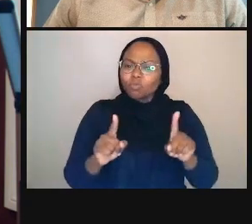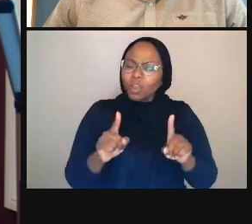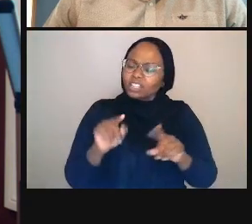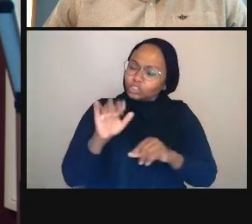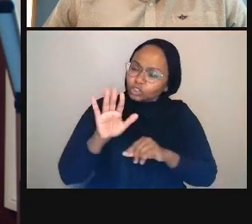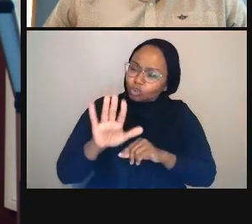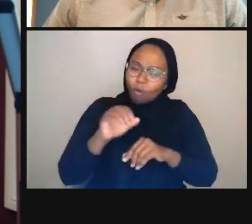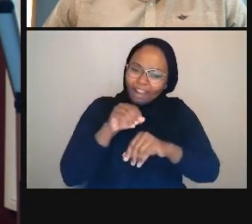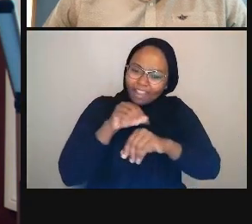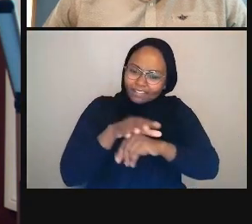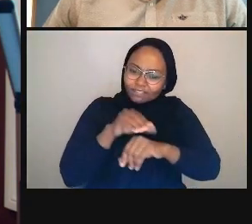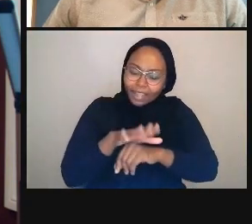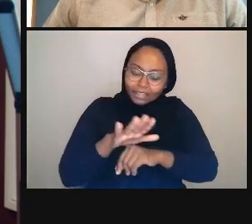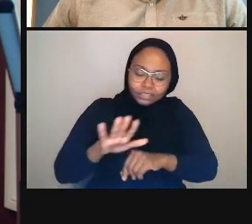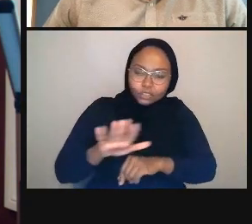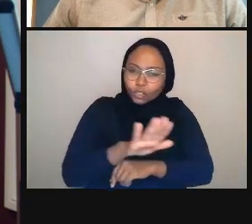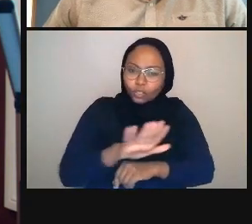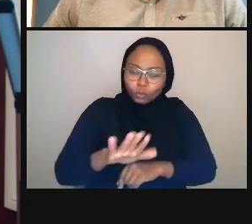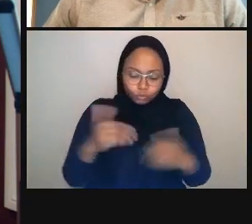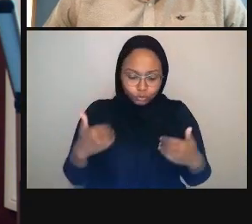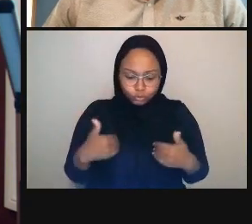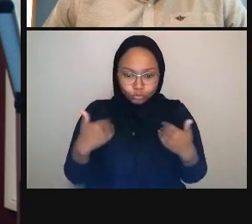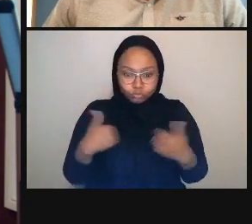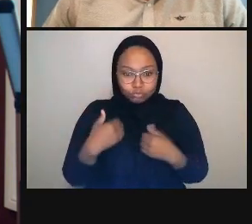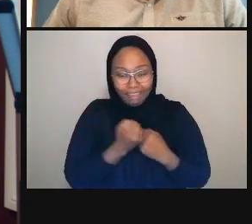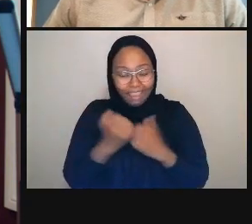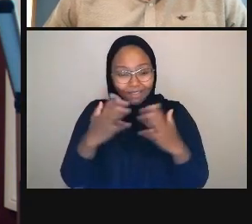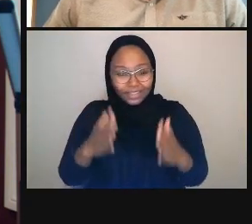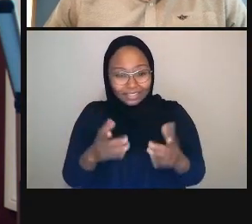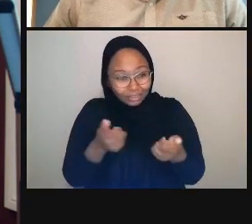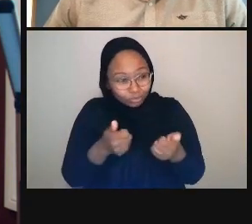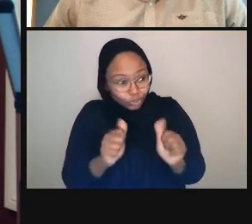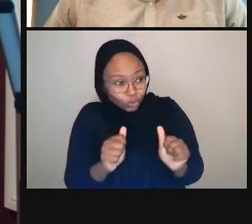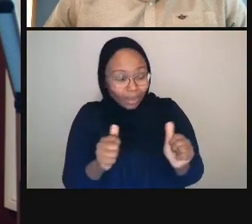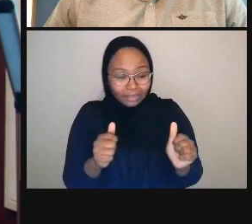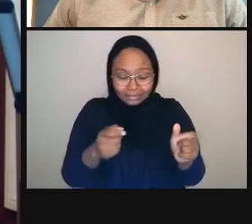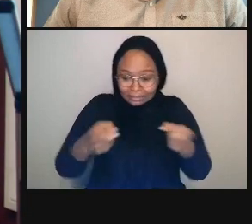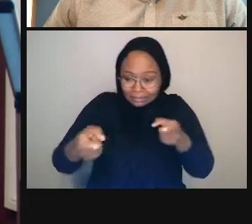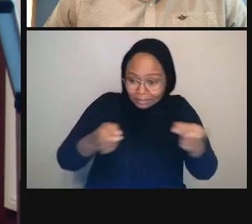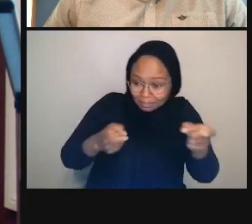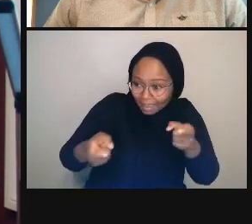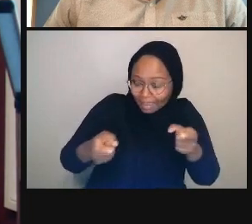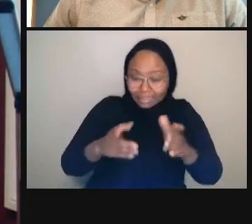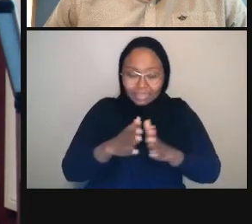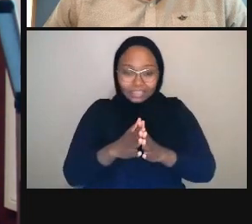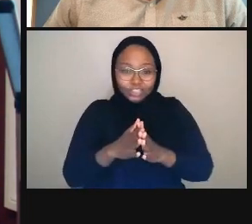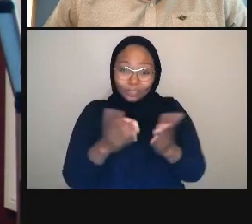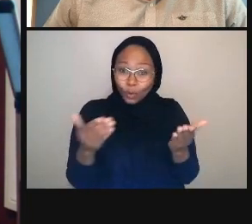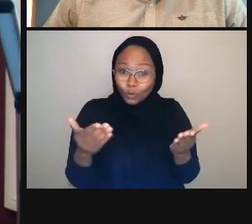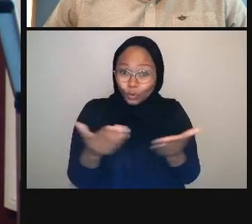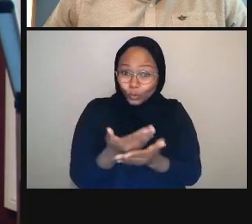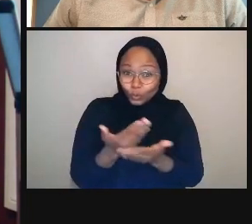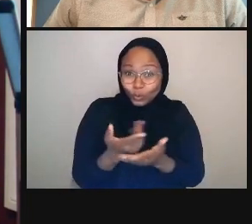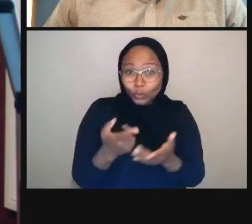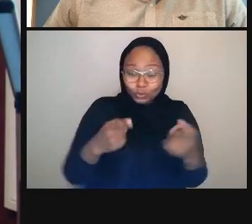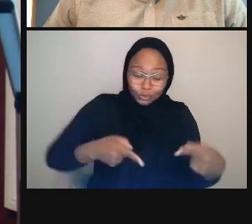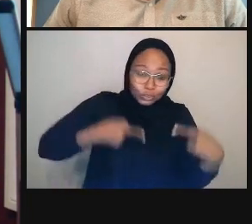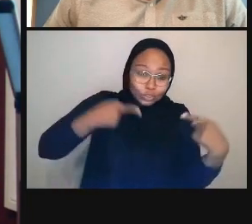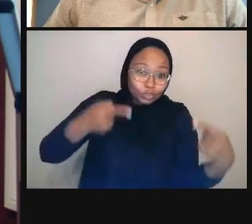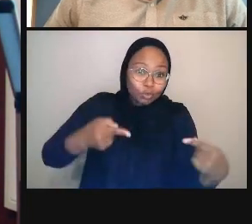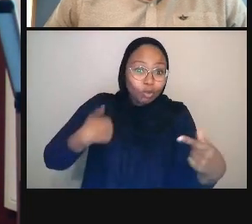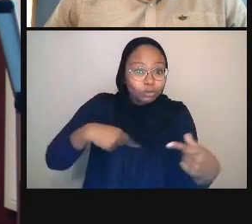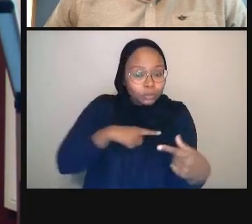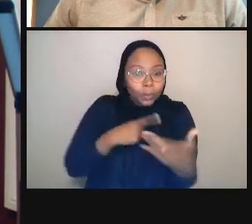to those youth advocates that are trying to tactfully manage and honestly, they are new to the struggles that you and I are talking